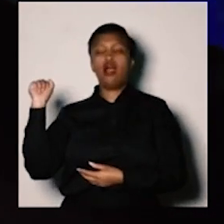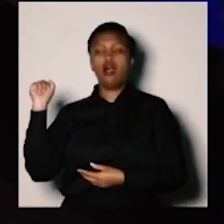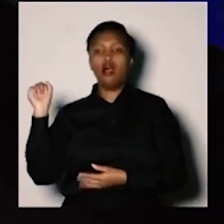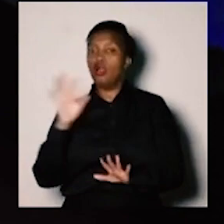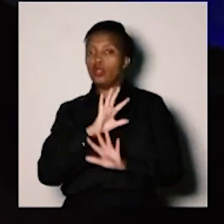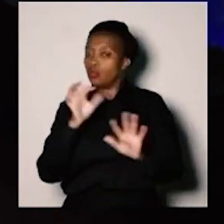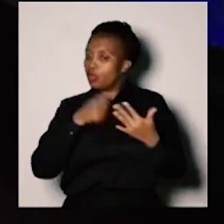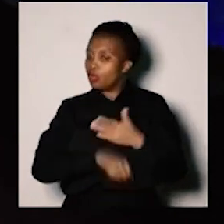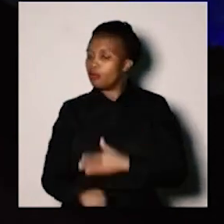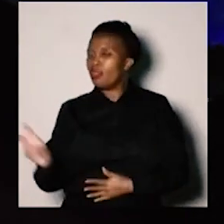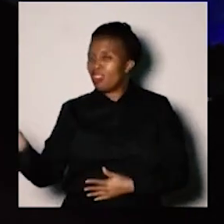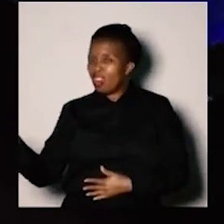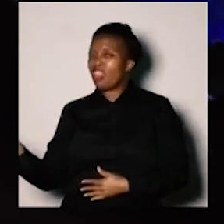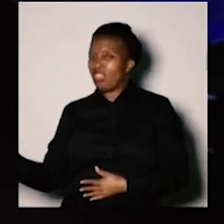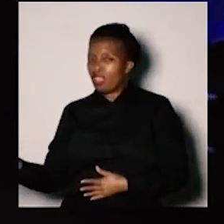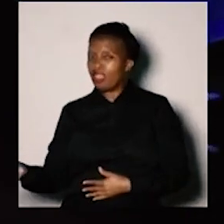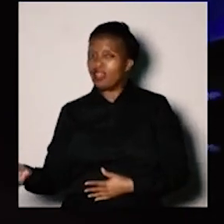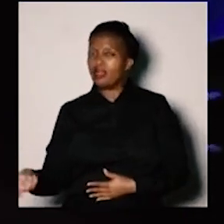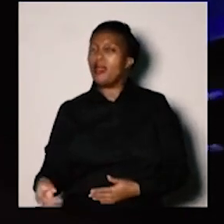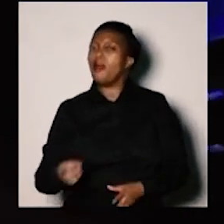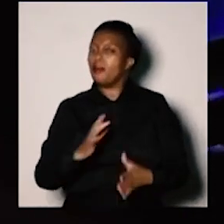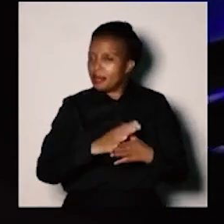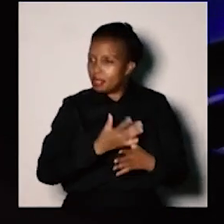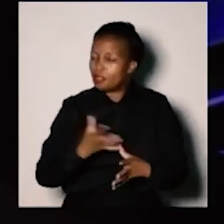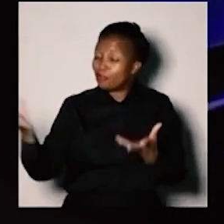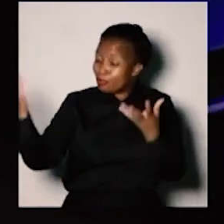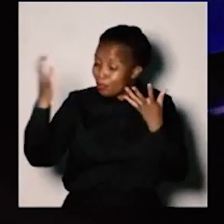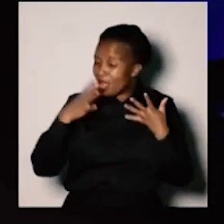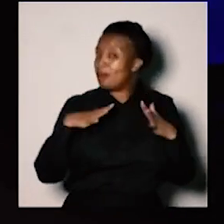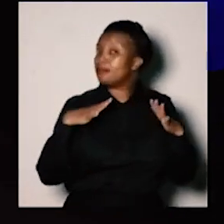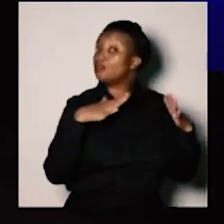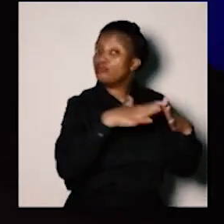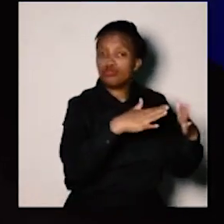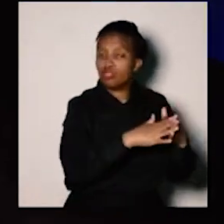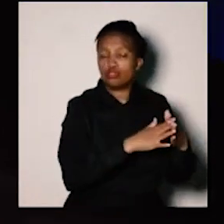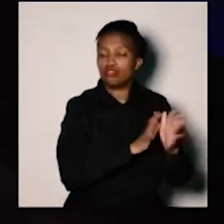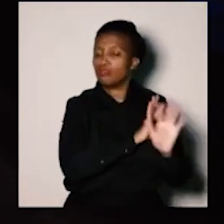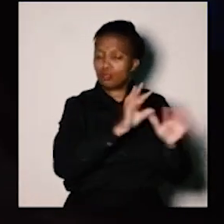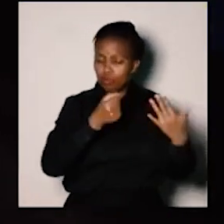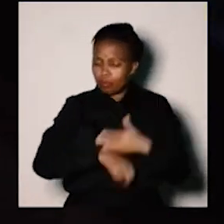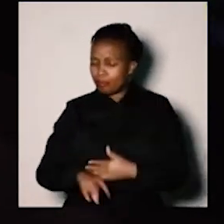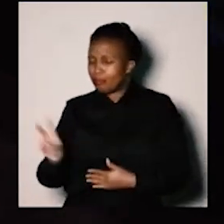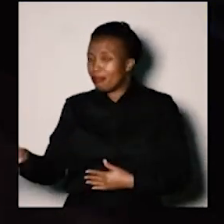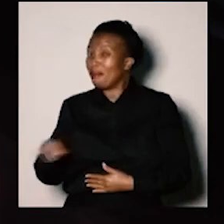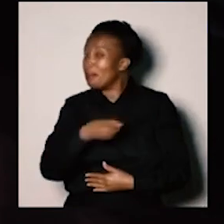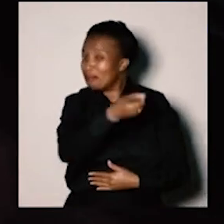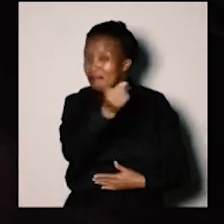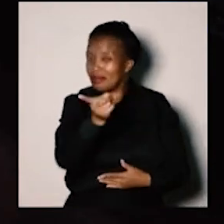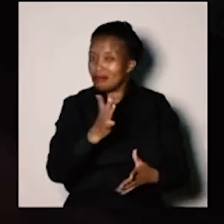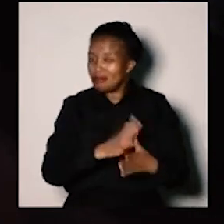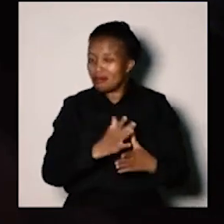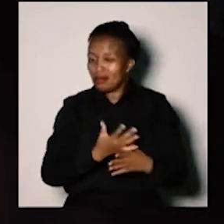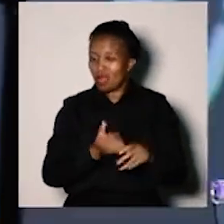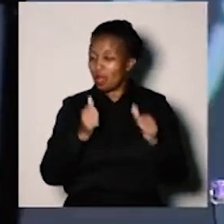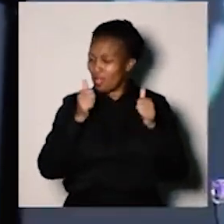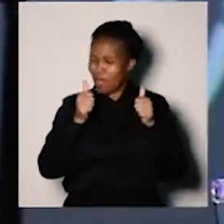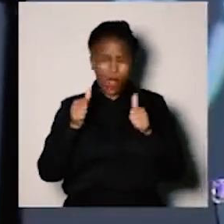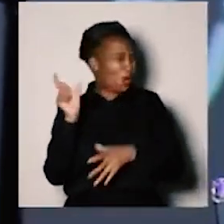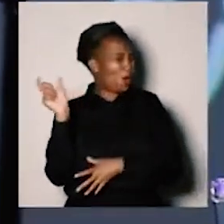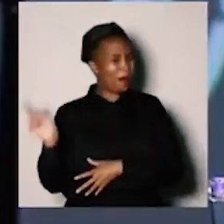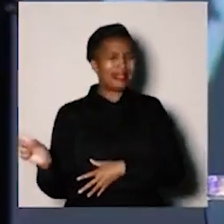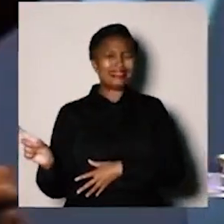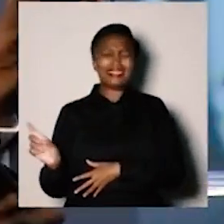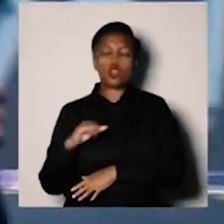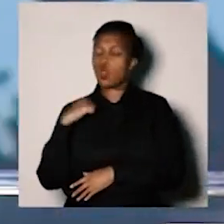again just by coming to church. You don't get born again because you're a good person. You've got